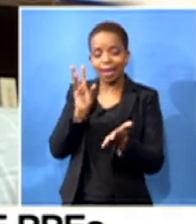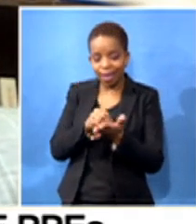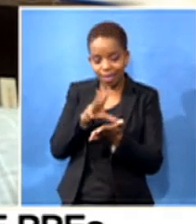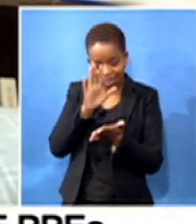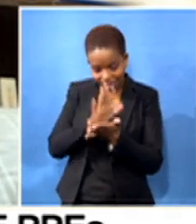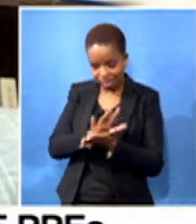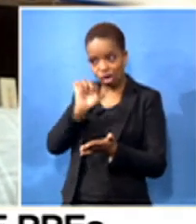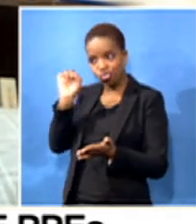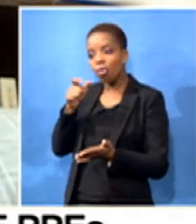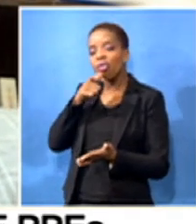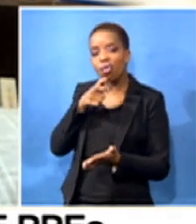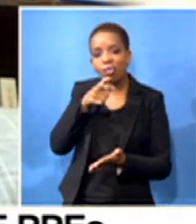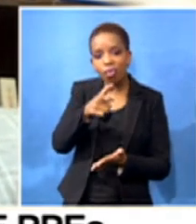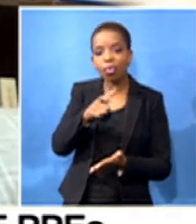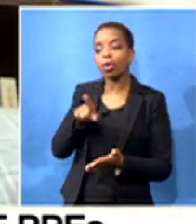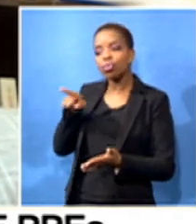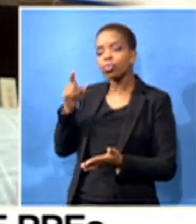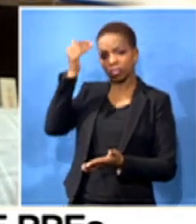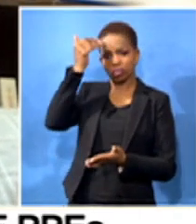you must be aware of a cost, and